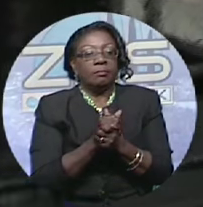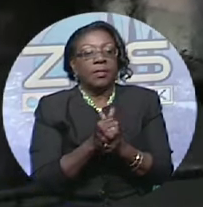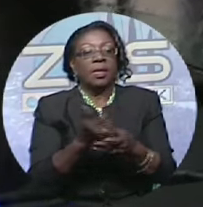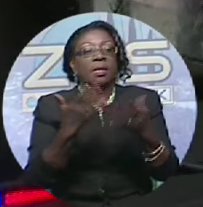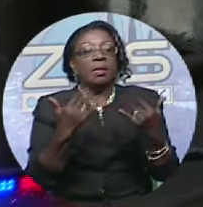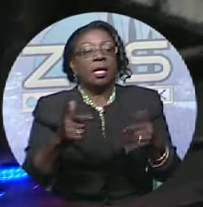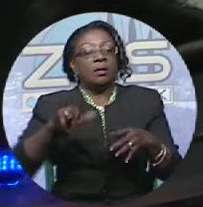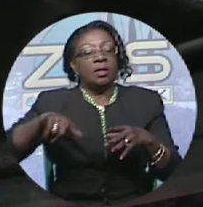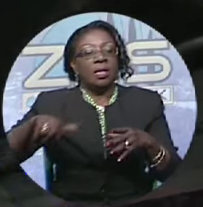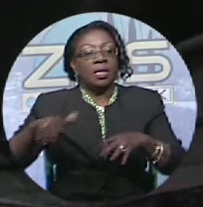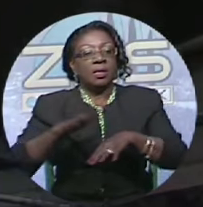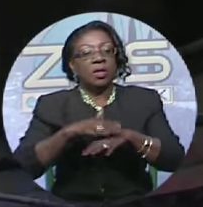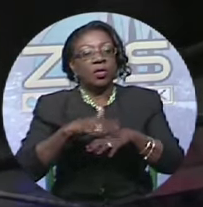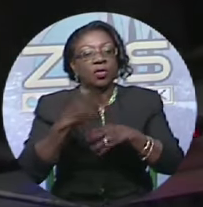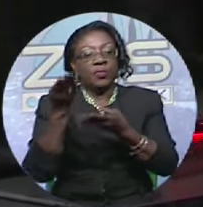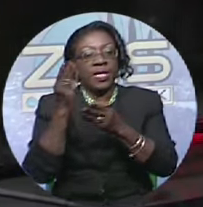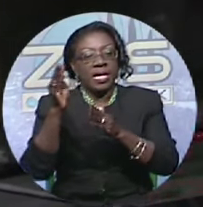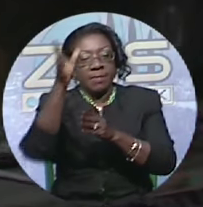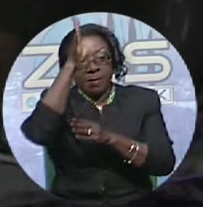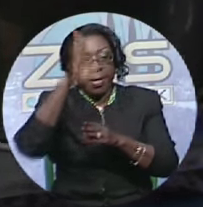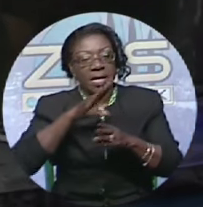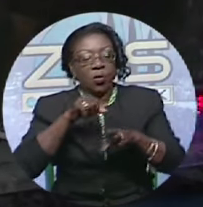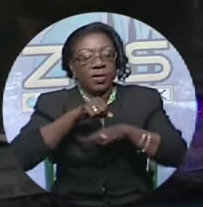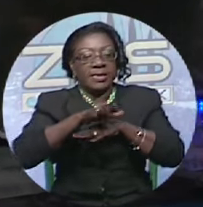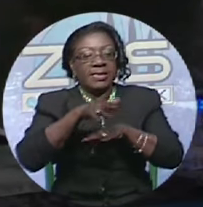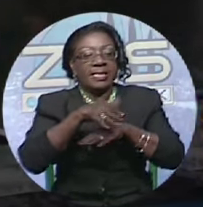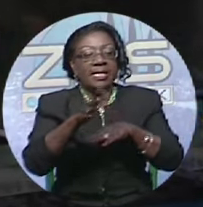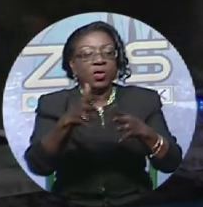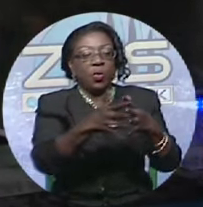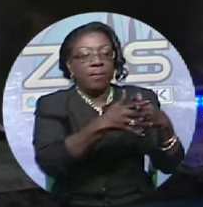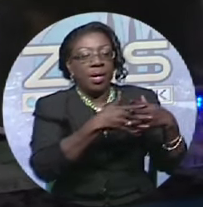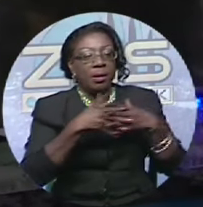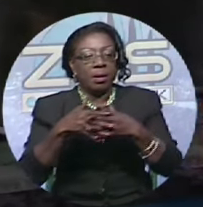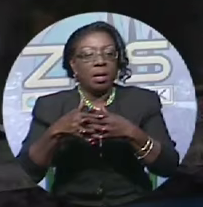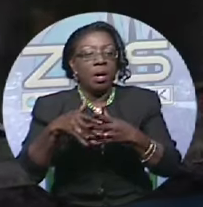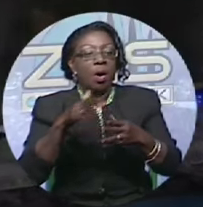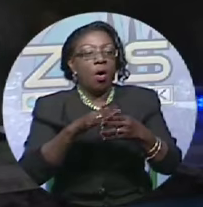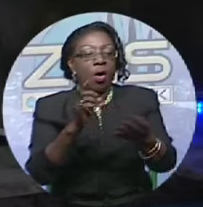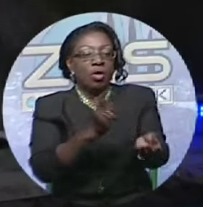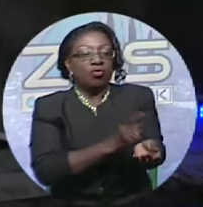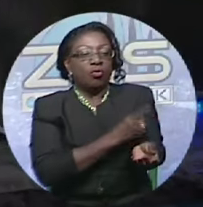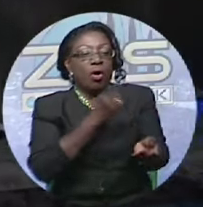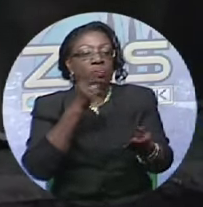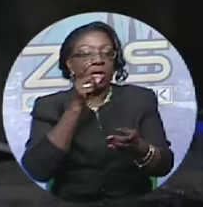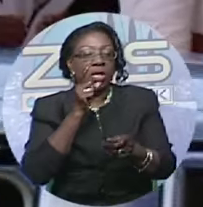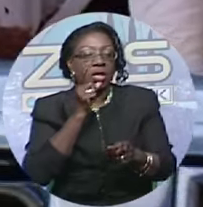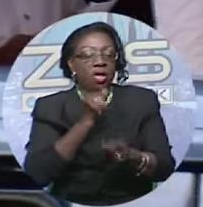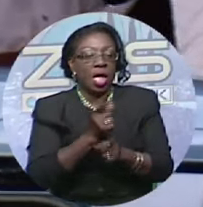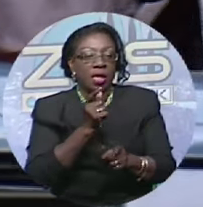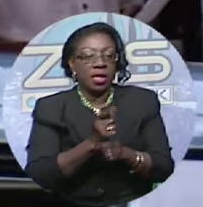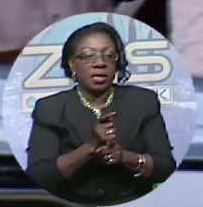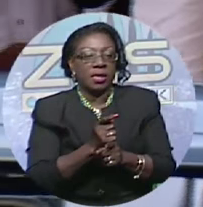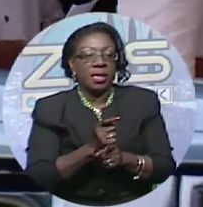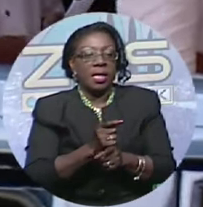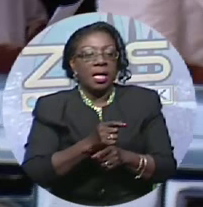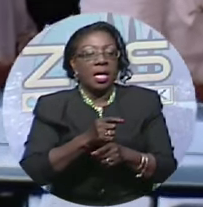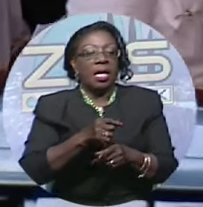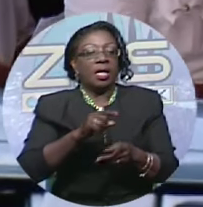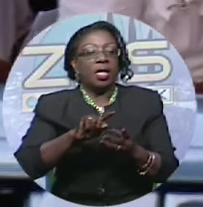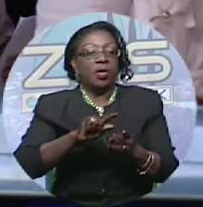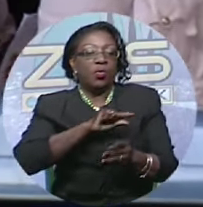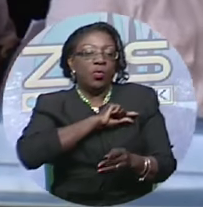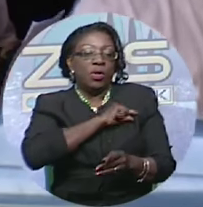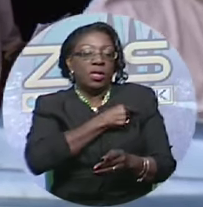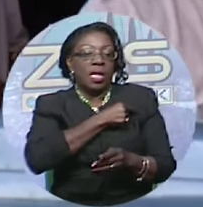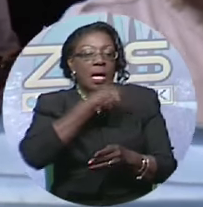Now to the latest on those Bahamian men extradited to the United States. Accused drug lord Melvin Maycock Sr. and seven of his alleged